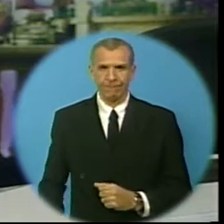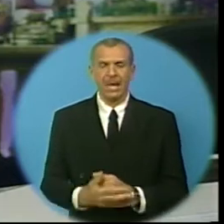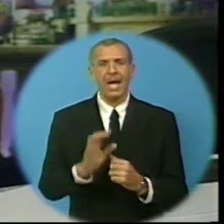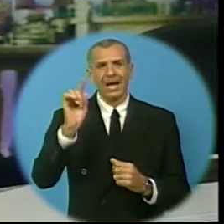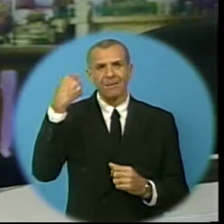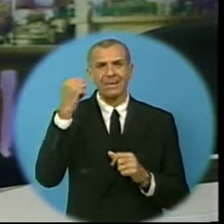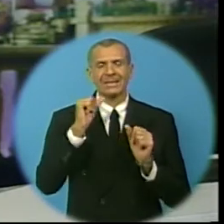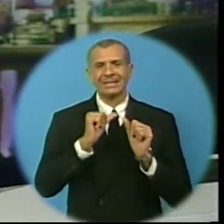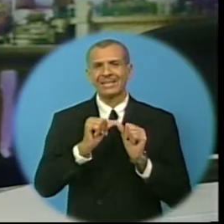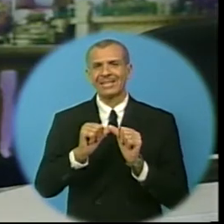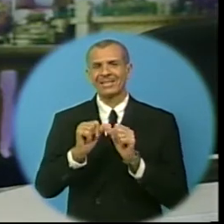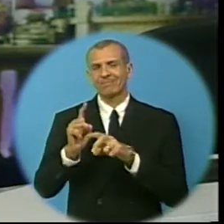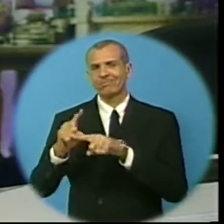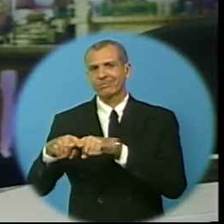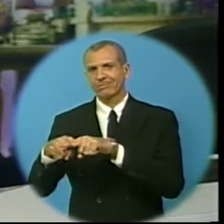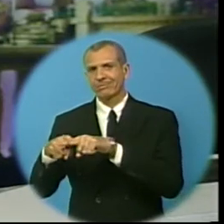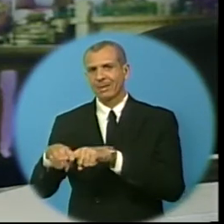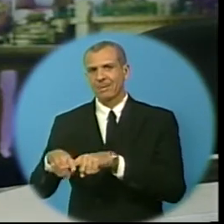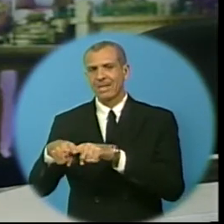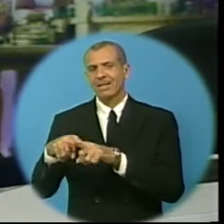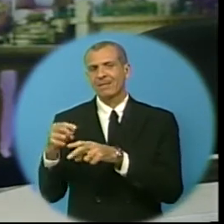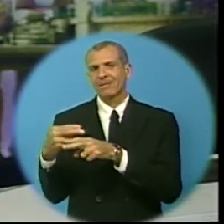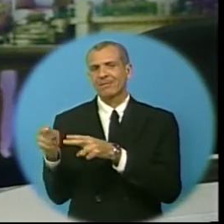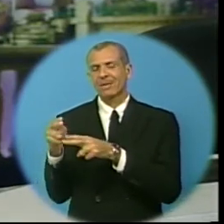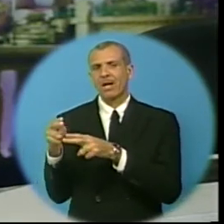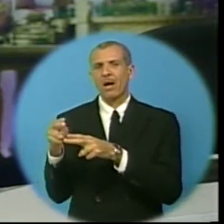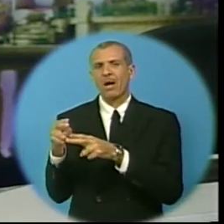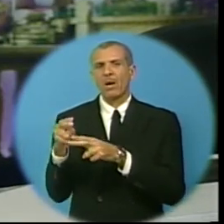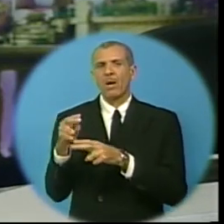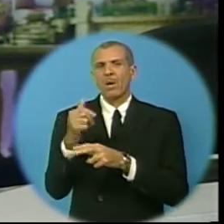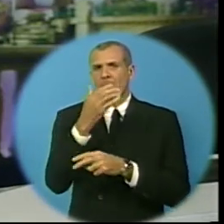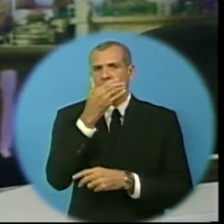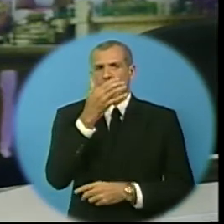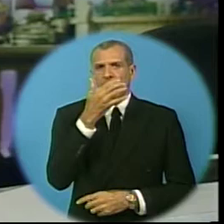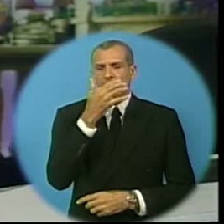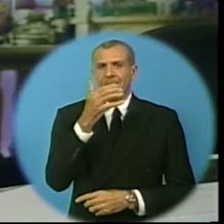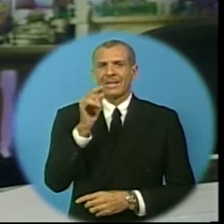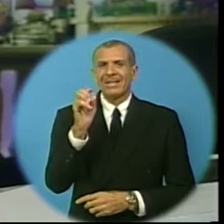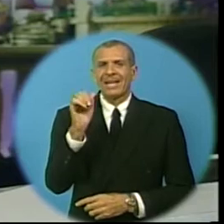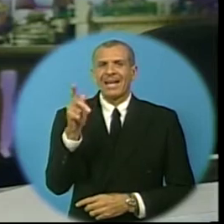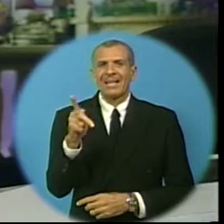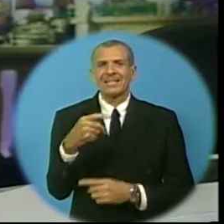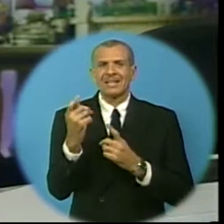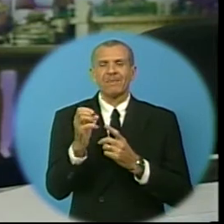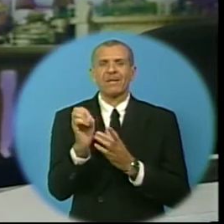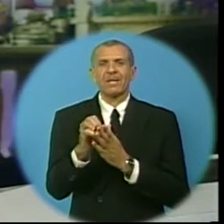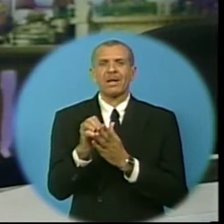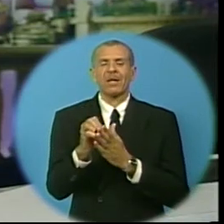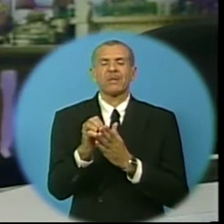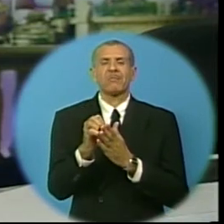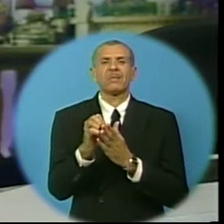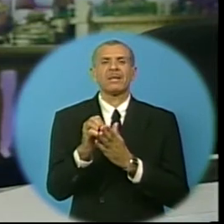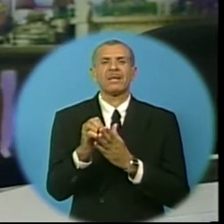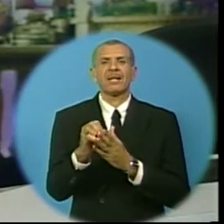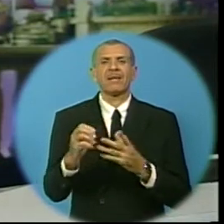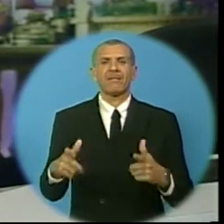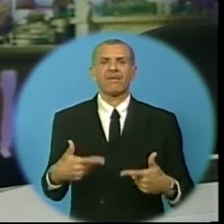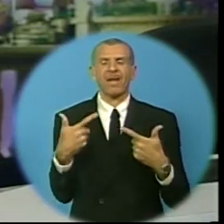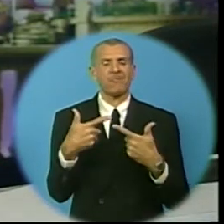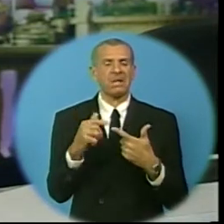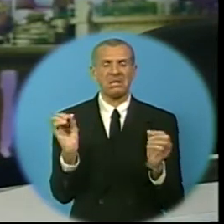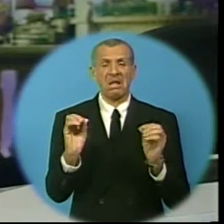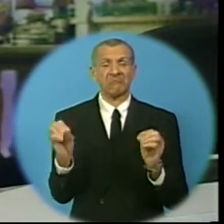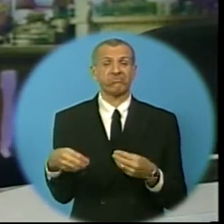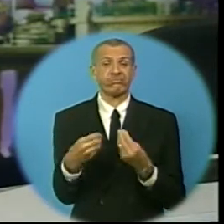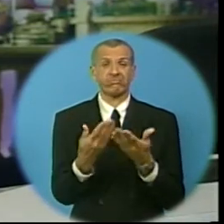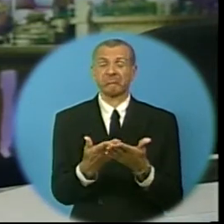Government continues to rely on temporary oxygen tanks to keep the economy alive, but none seem to be delivering as promised.